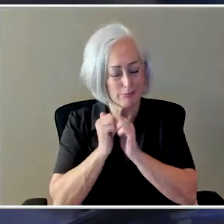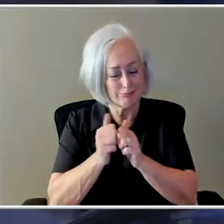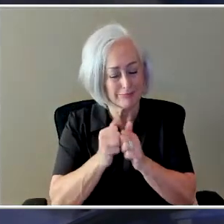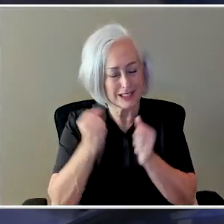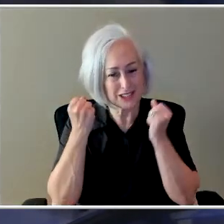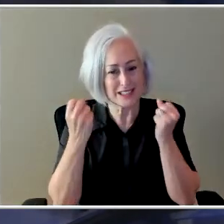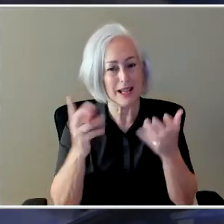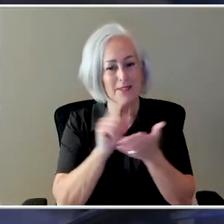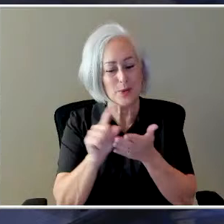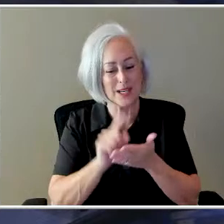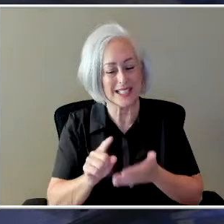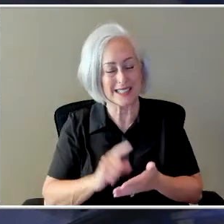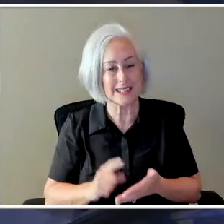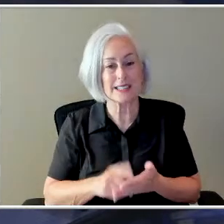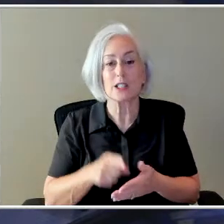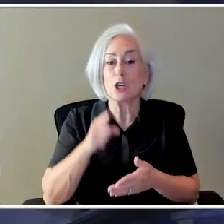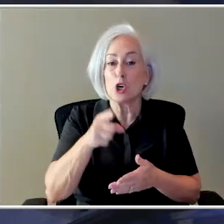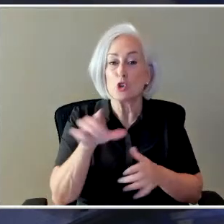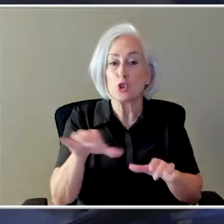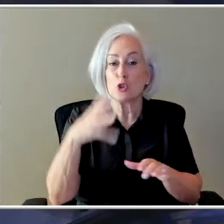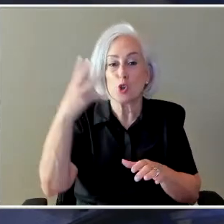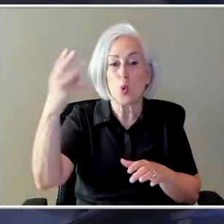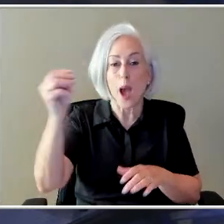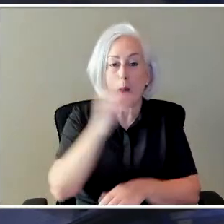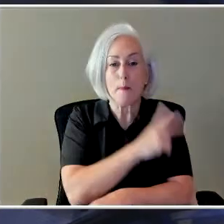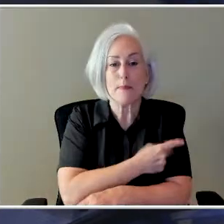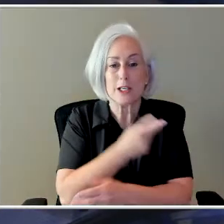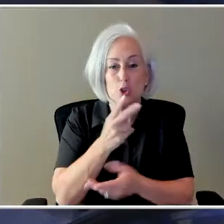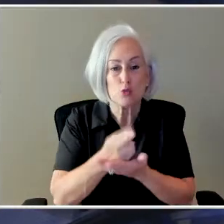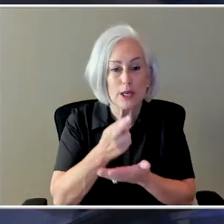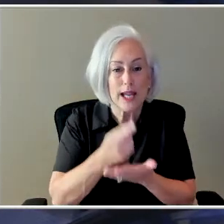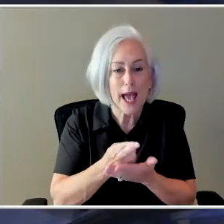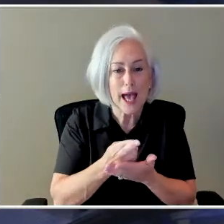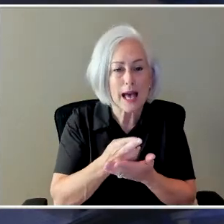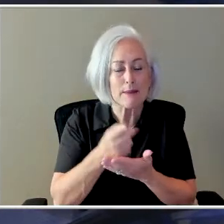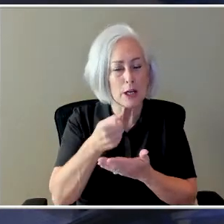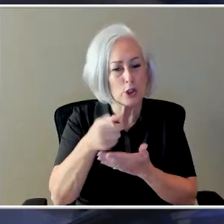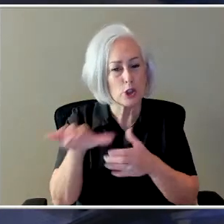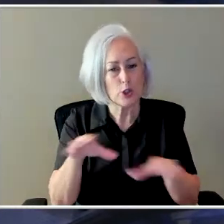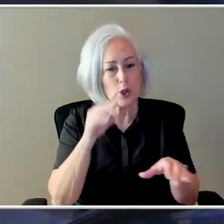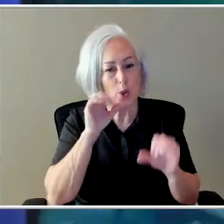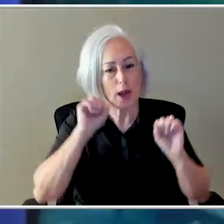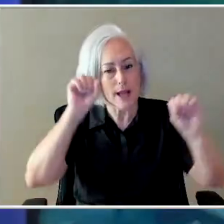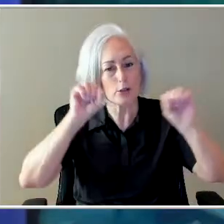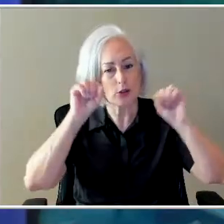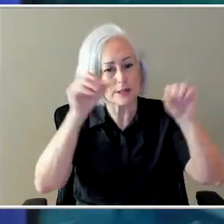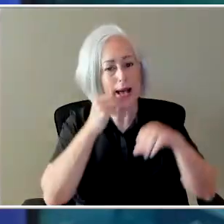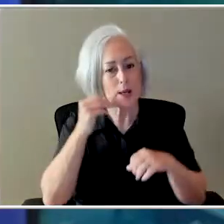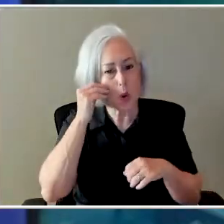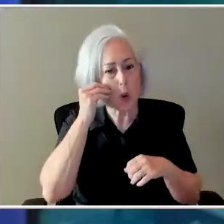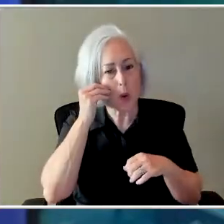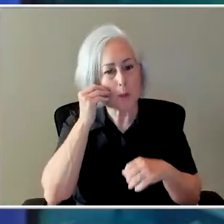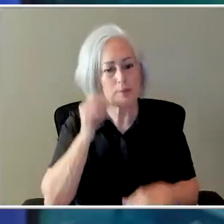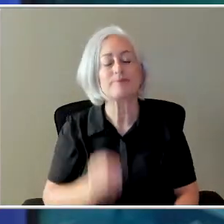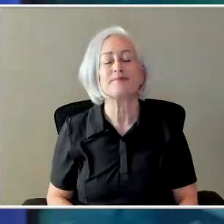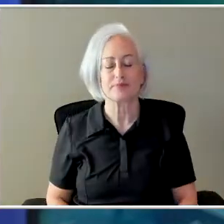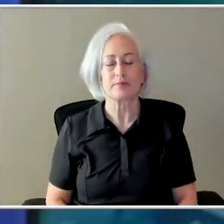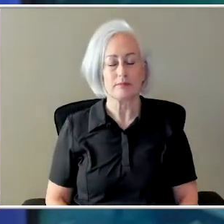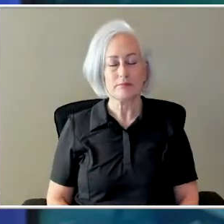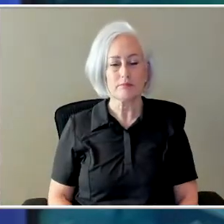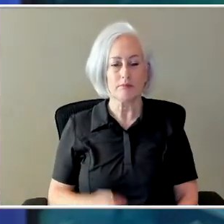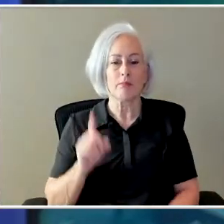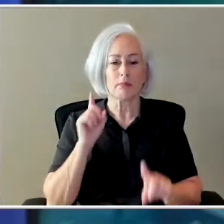you doing any outpatient rehab? What kind of exercising are you able to do at home to keep this going? Yeah, I was going to rehab 3 days a week,